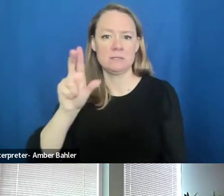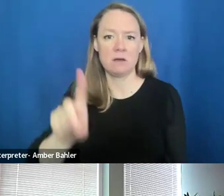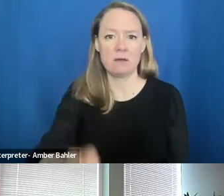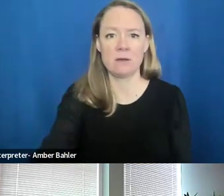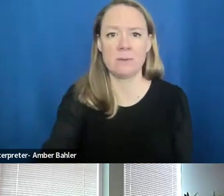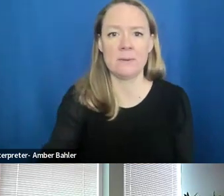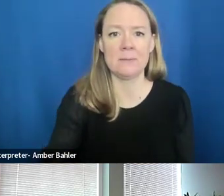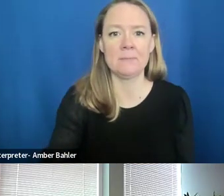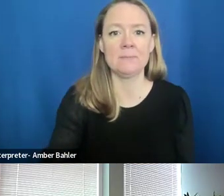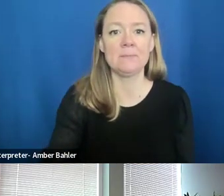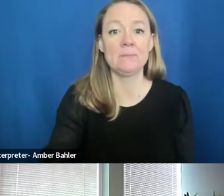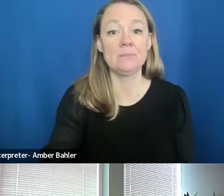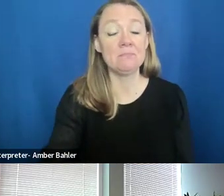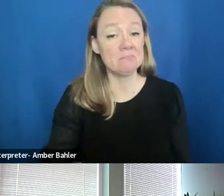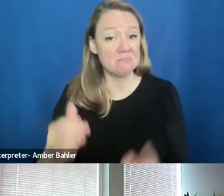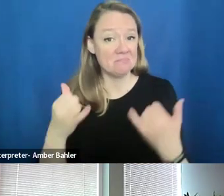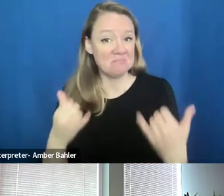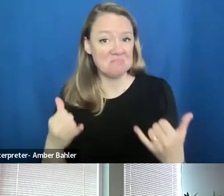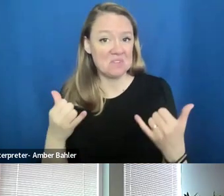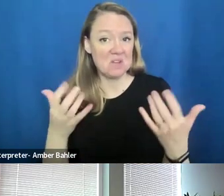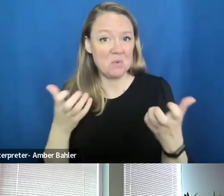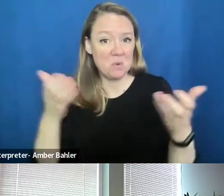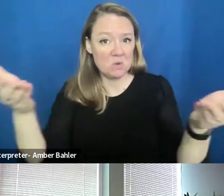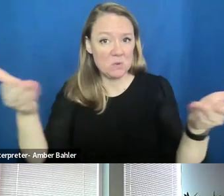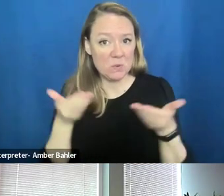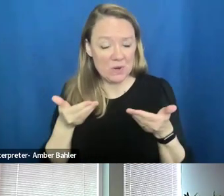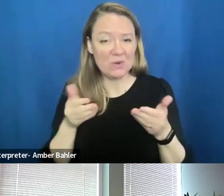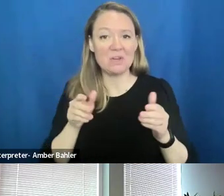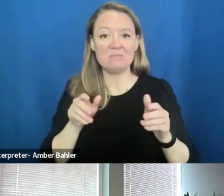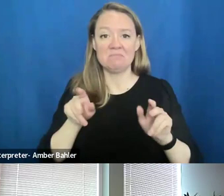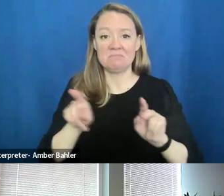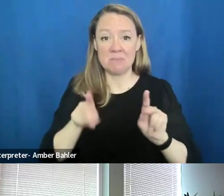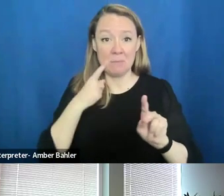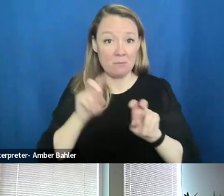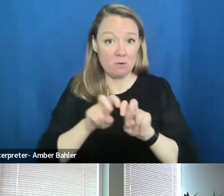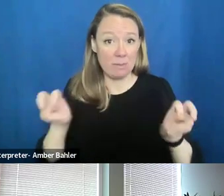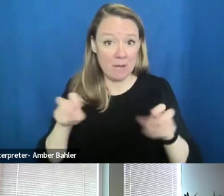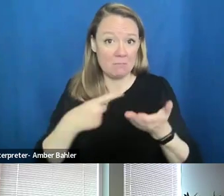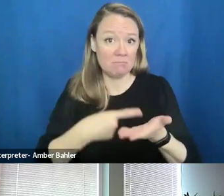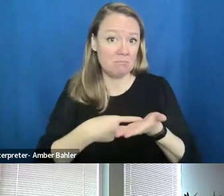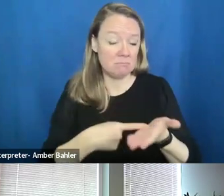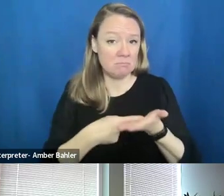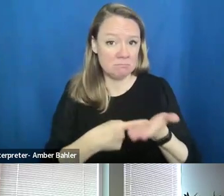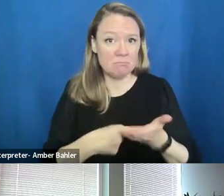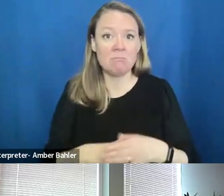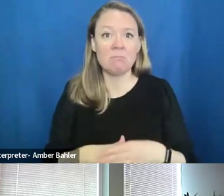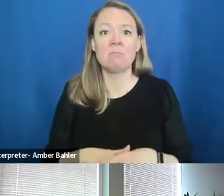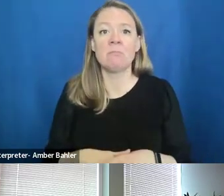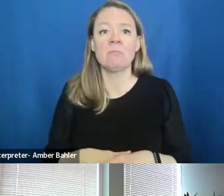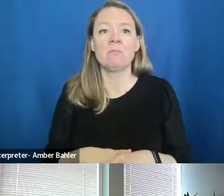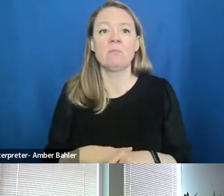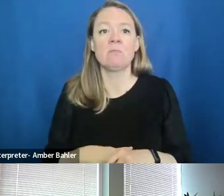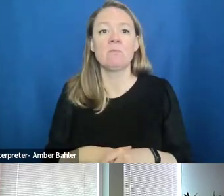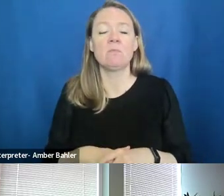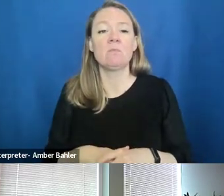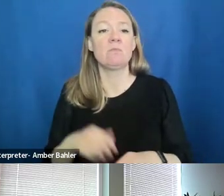we want to welcome everybody for this panel discussion primarily. I've been on